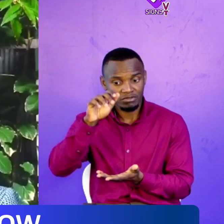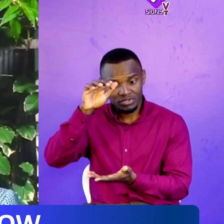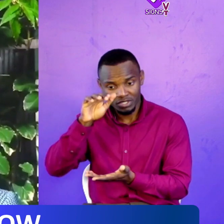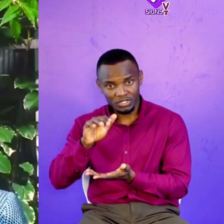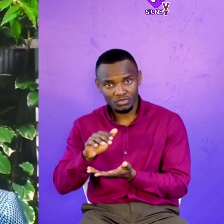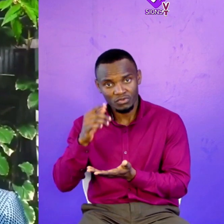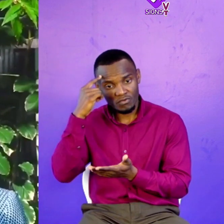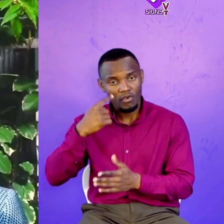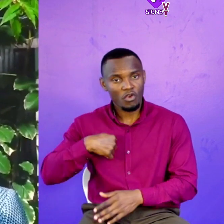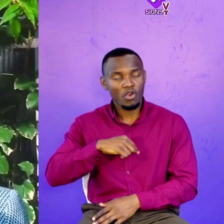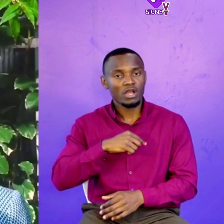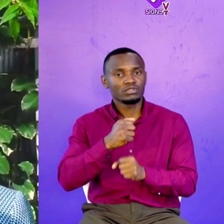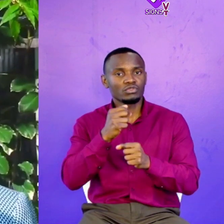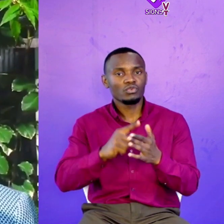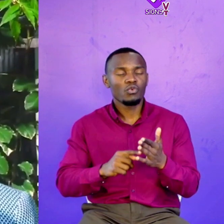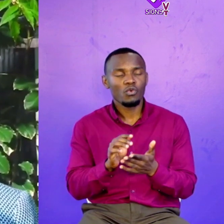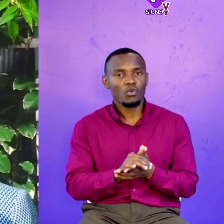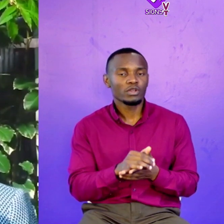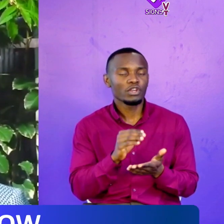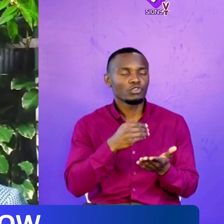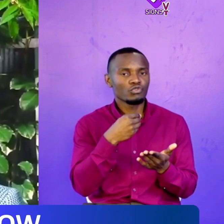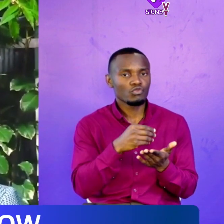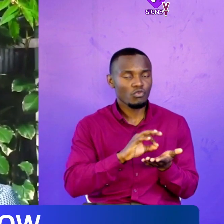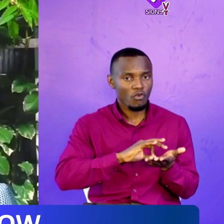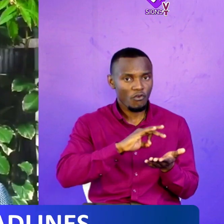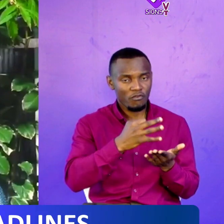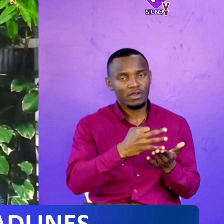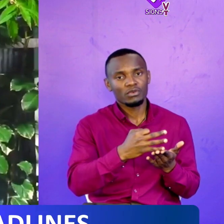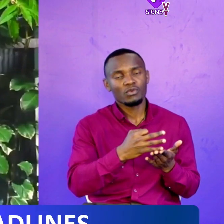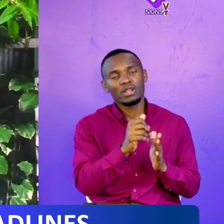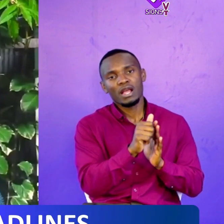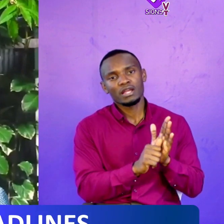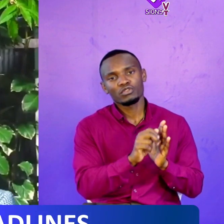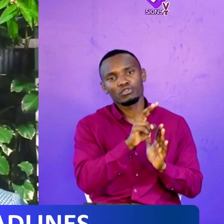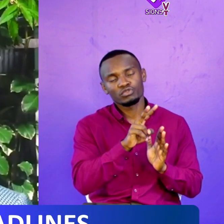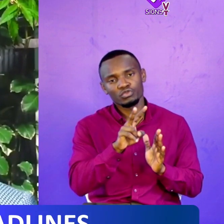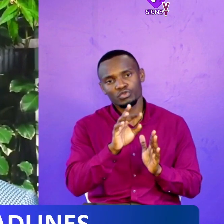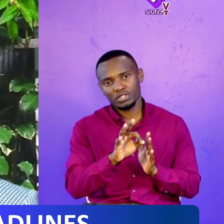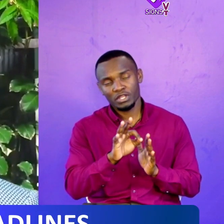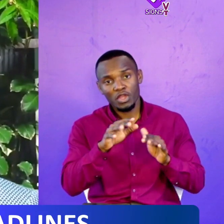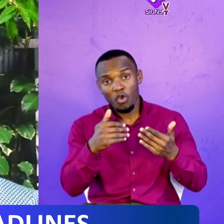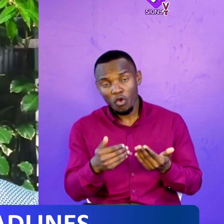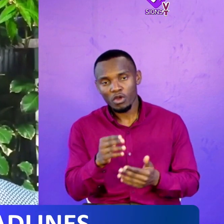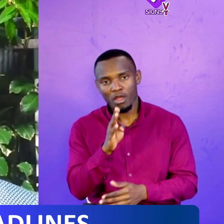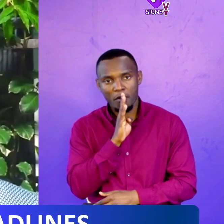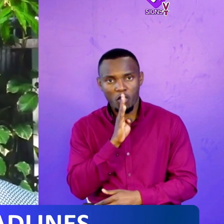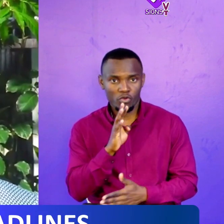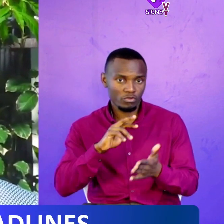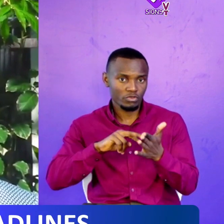Article 223, or we must borrow. And therefore, by extension, it means